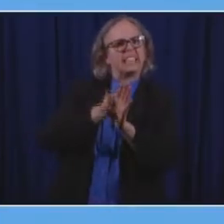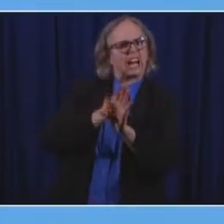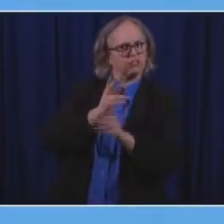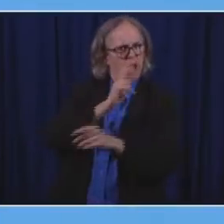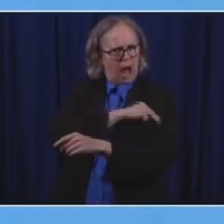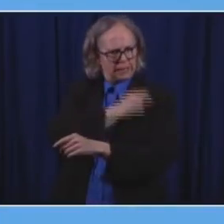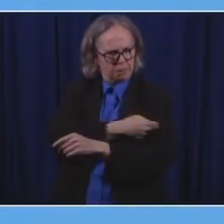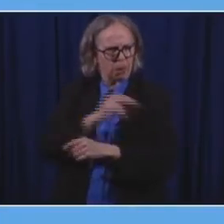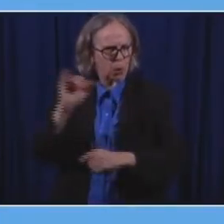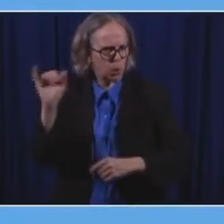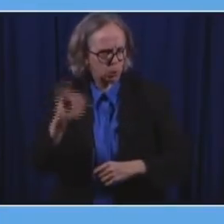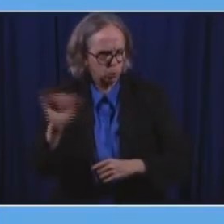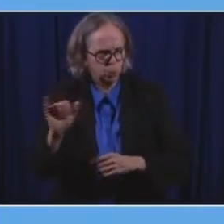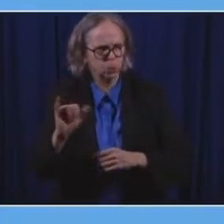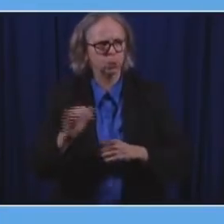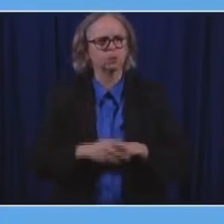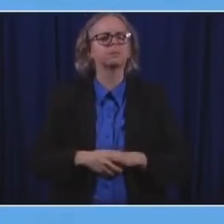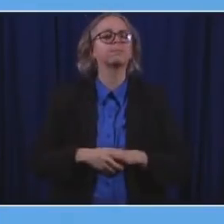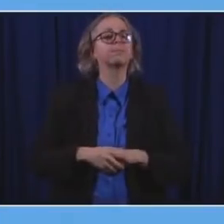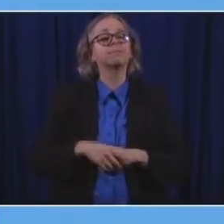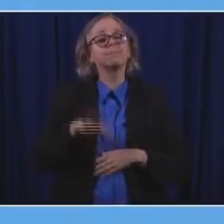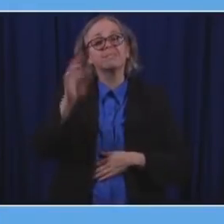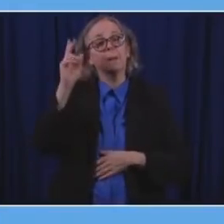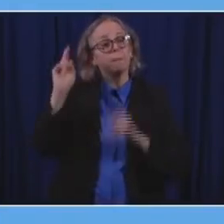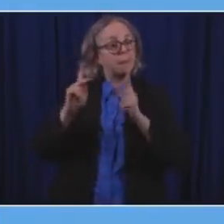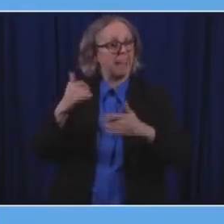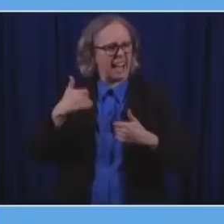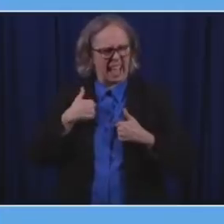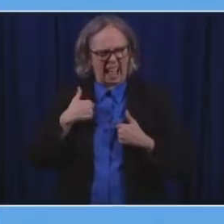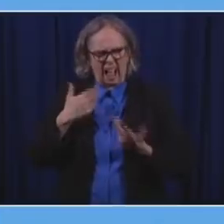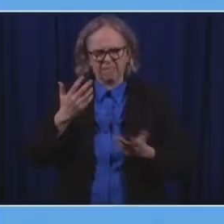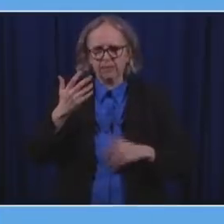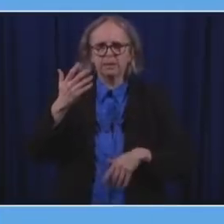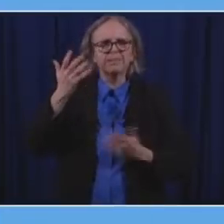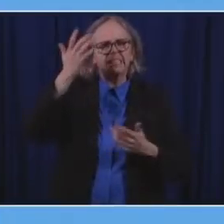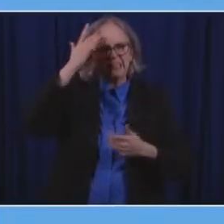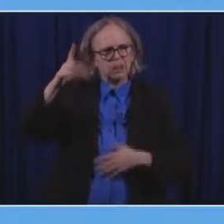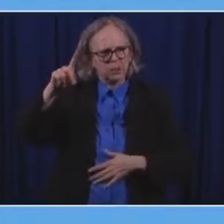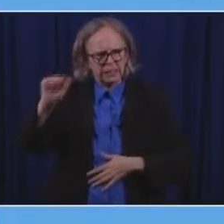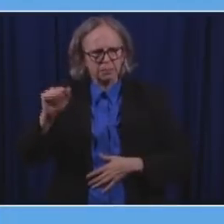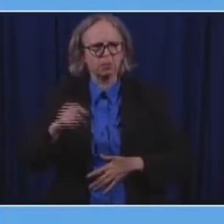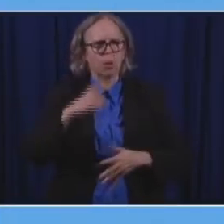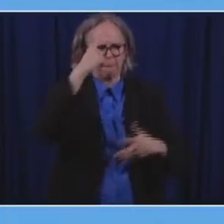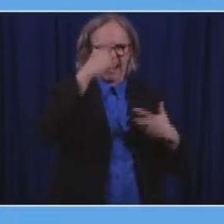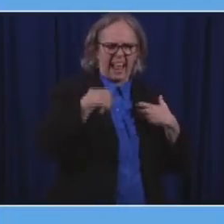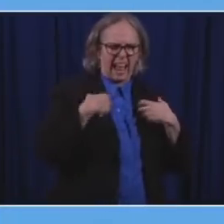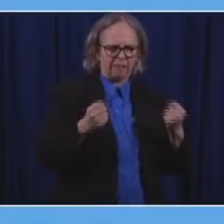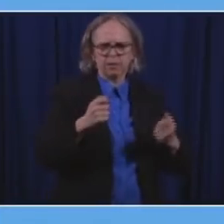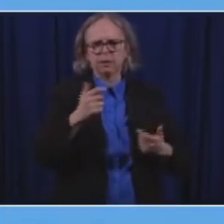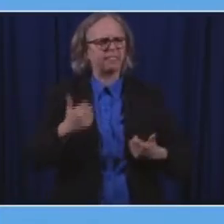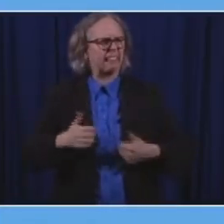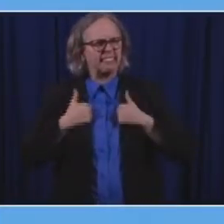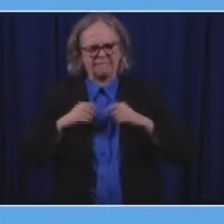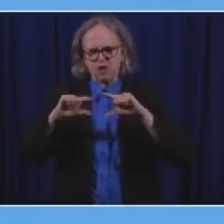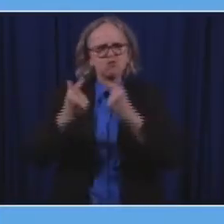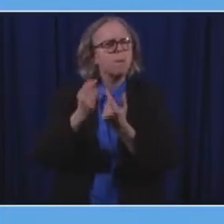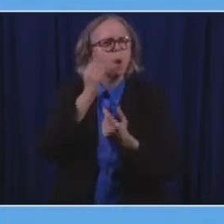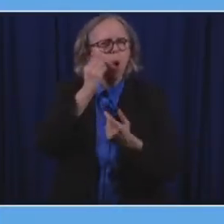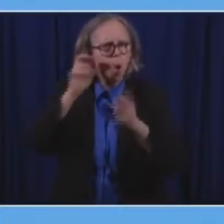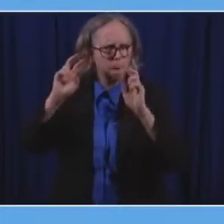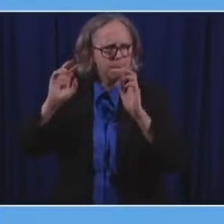people with intellectual disabilities and those with mental illness who live in group homes or centers and staff at